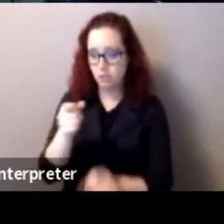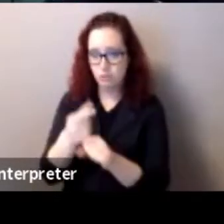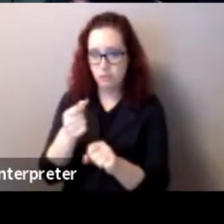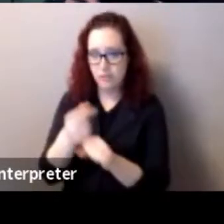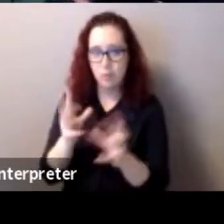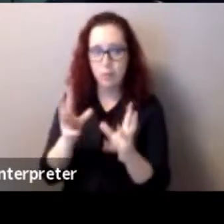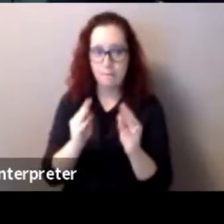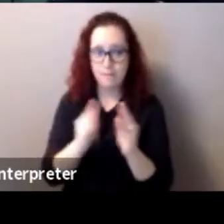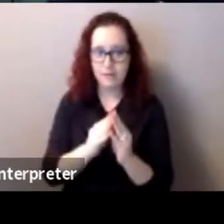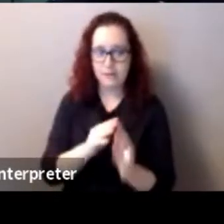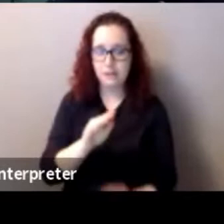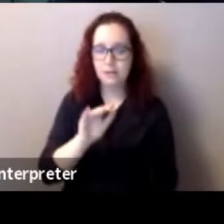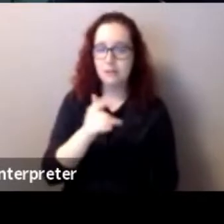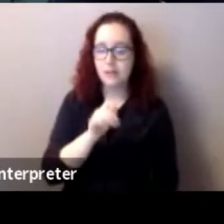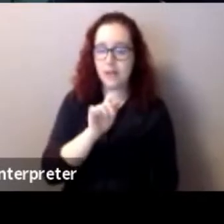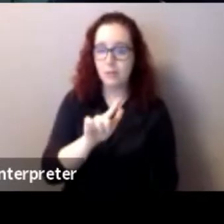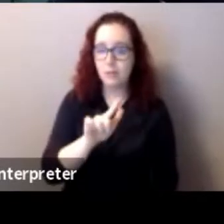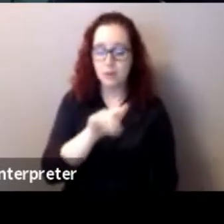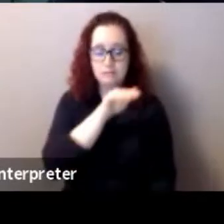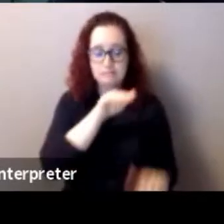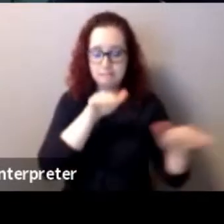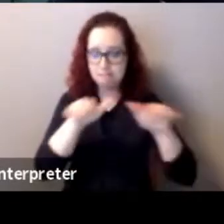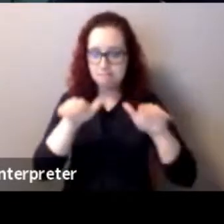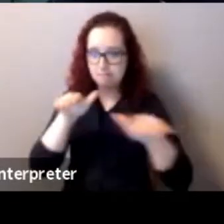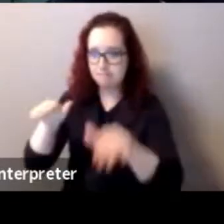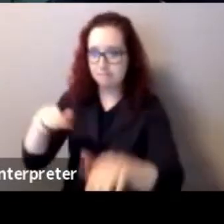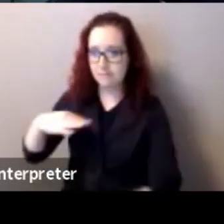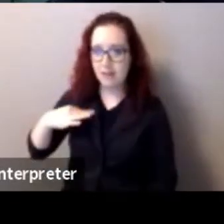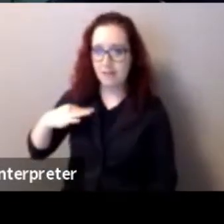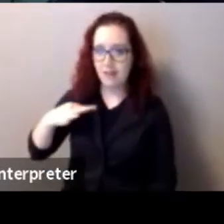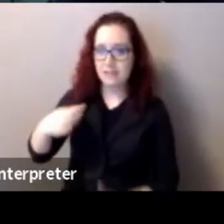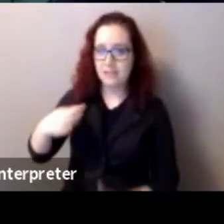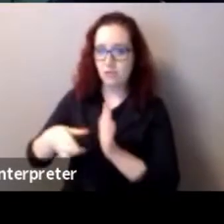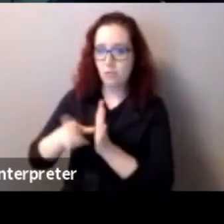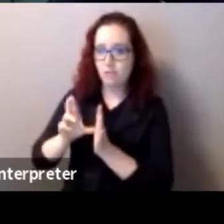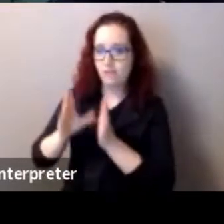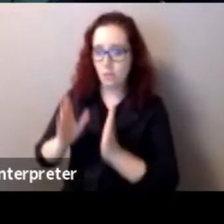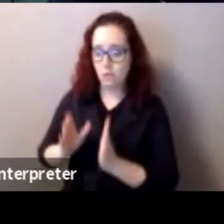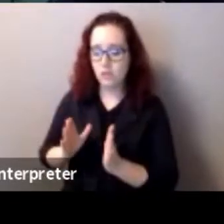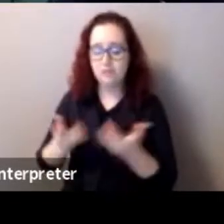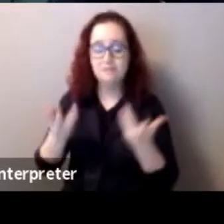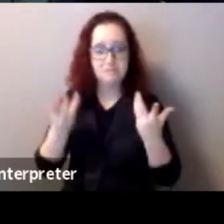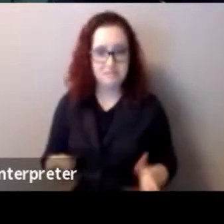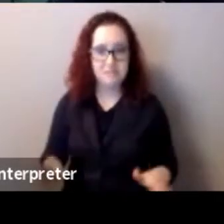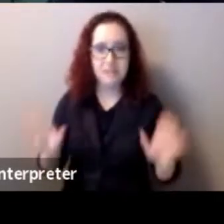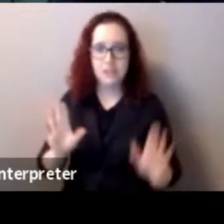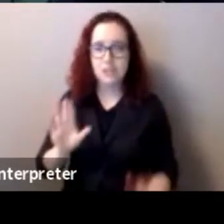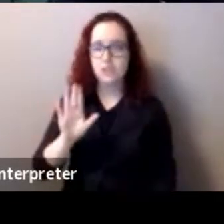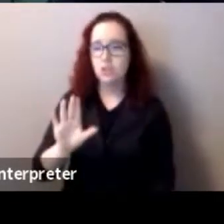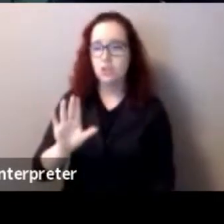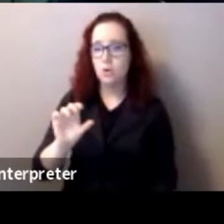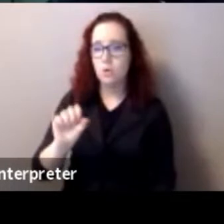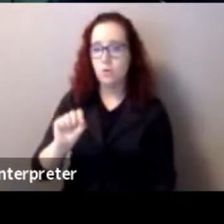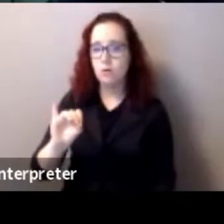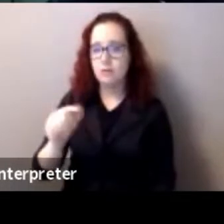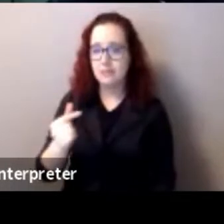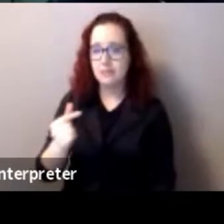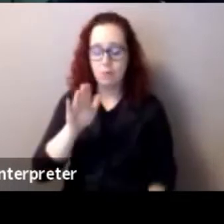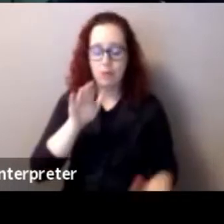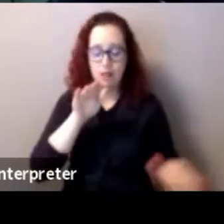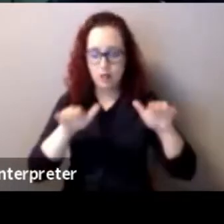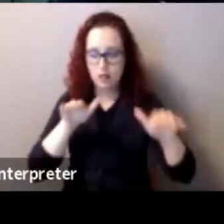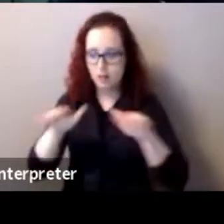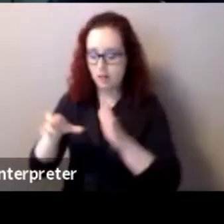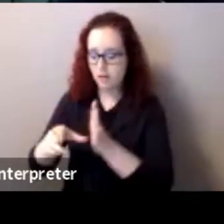is when we put out the call for volunteer reviewers. That has gone out. This is the time when your SIG will actually be putting together, we'll be calling for reviewers who will